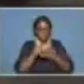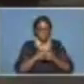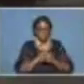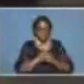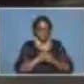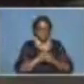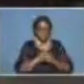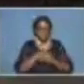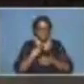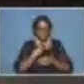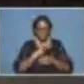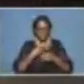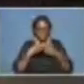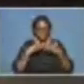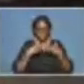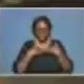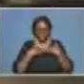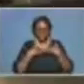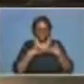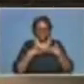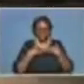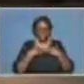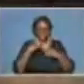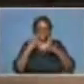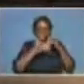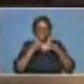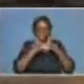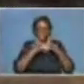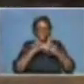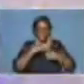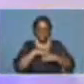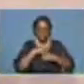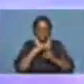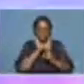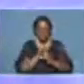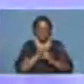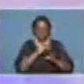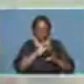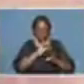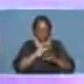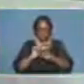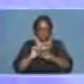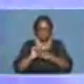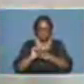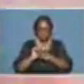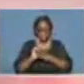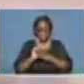he's hopeful a more efficient and effective justice system will be created, leading to the public